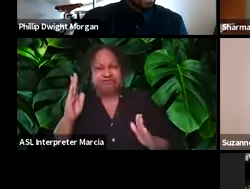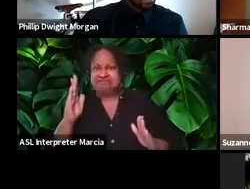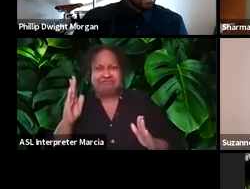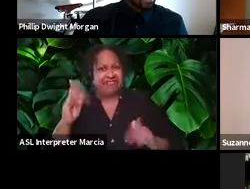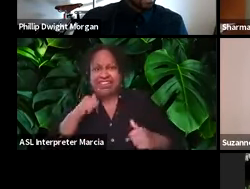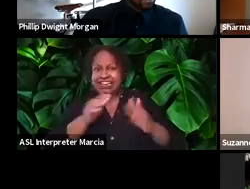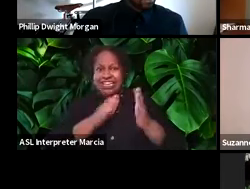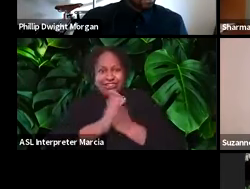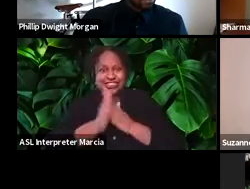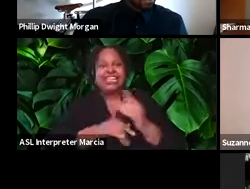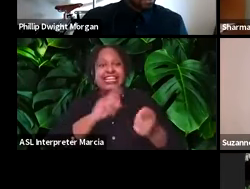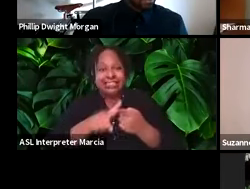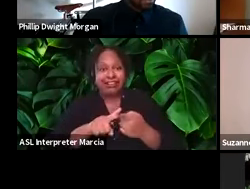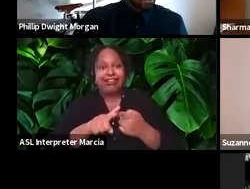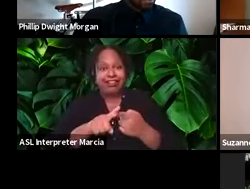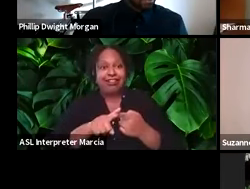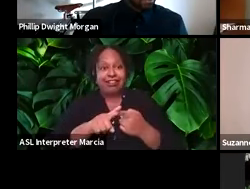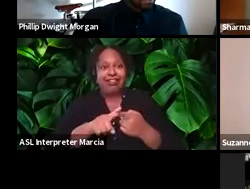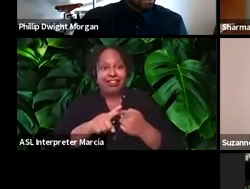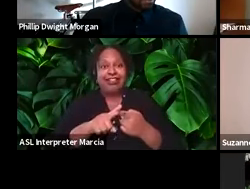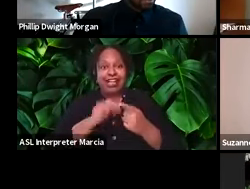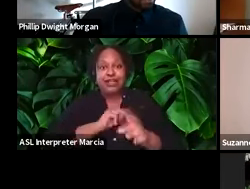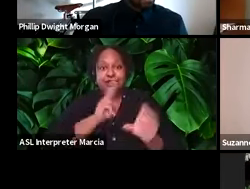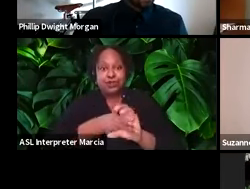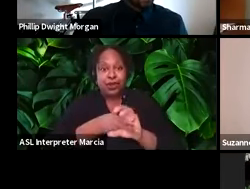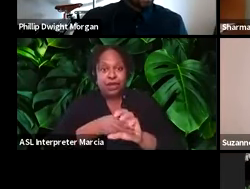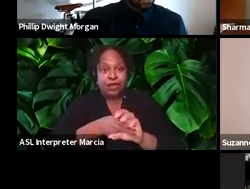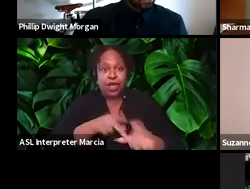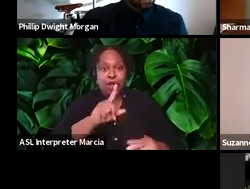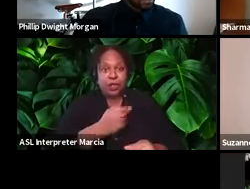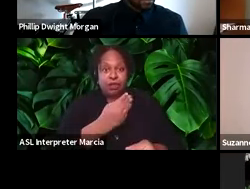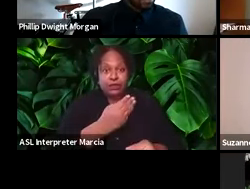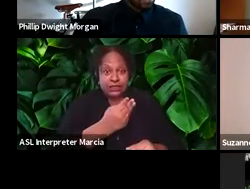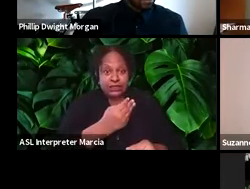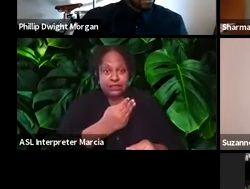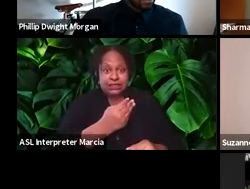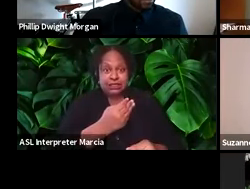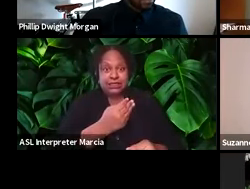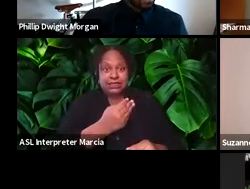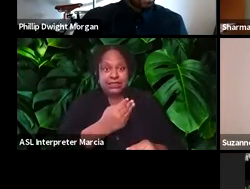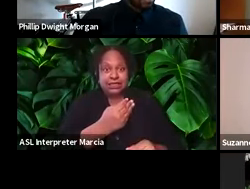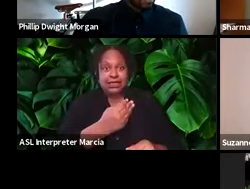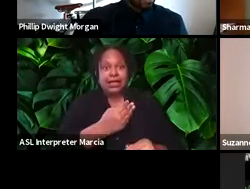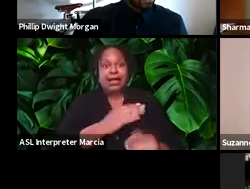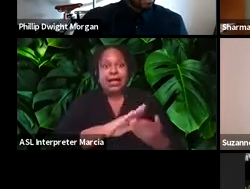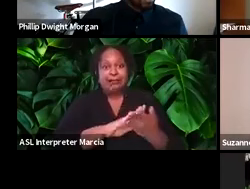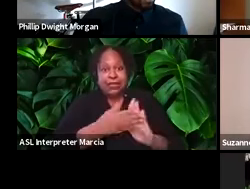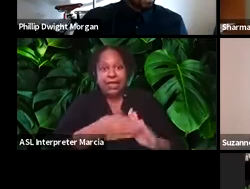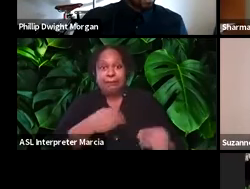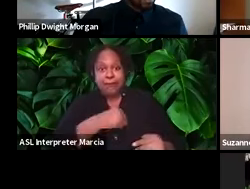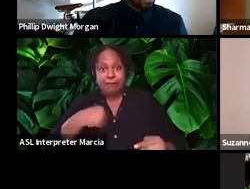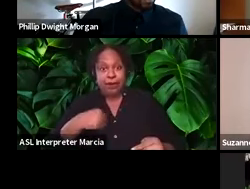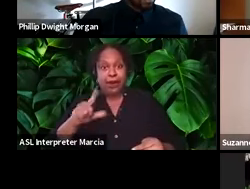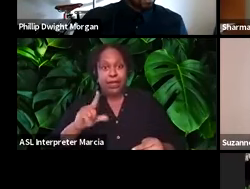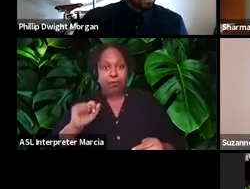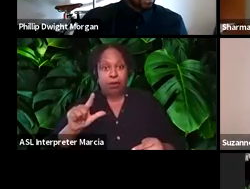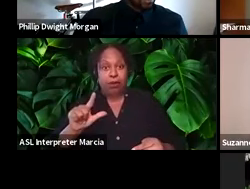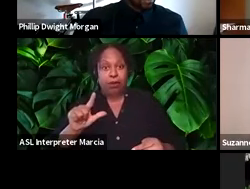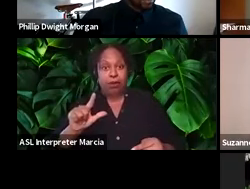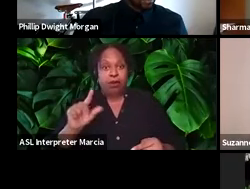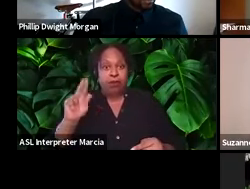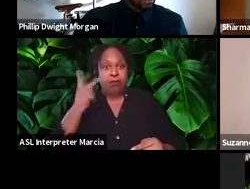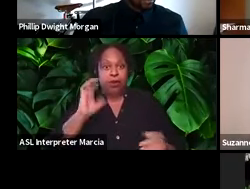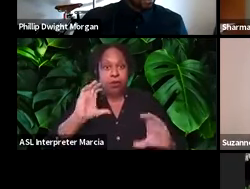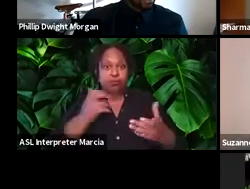interested until I became a member in 2014. That was the only time I became a card-carrying member of the Liberal Party, because I'd always voted Liberal. I was